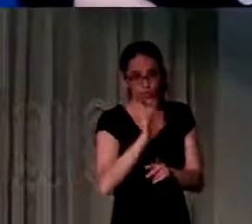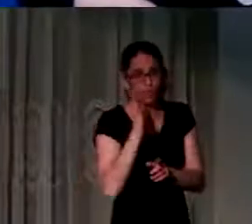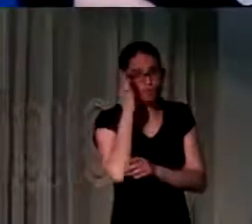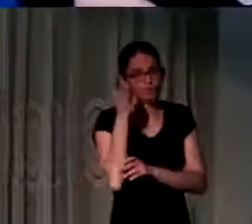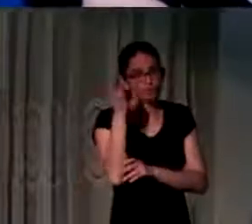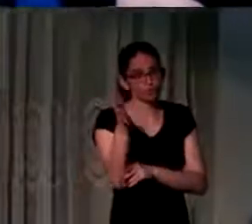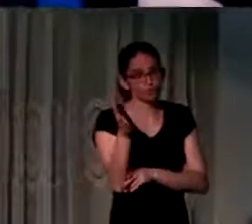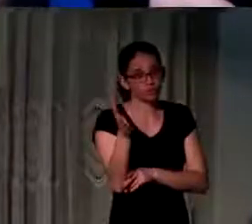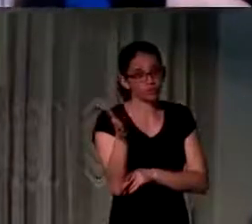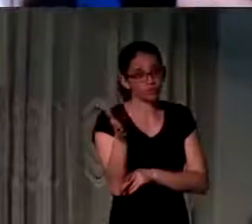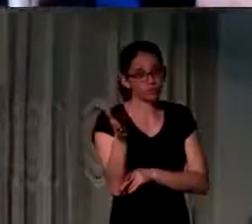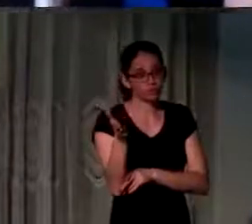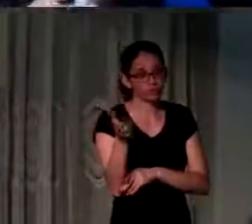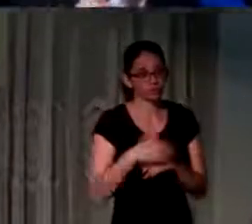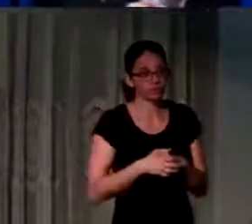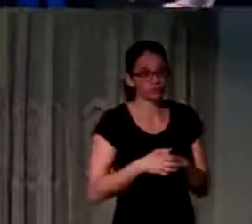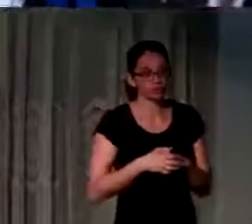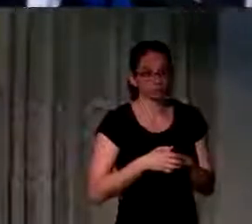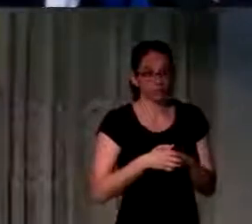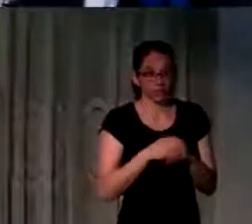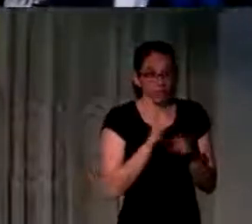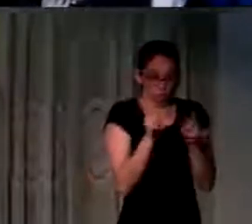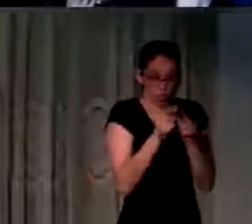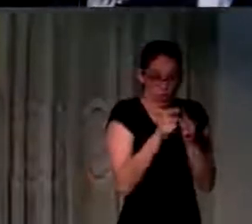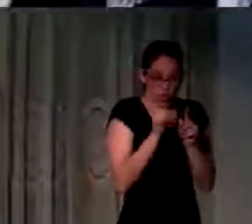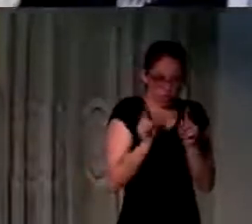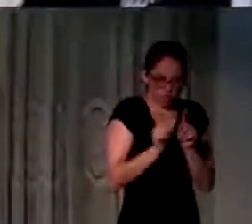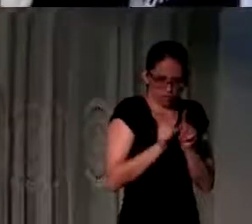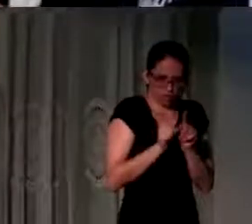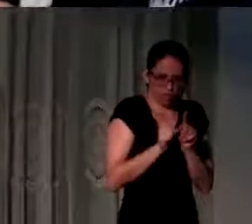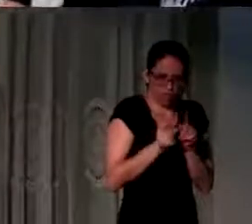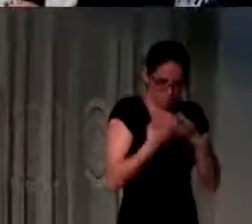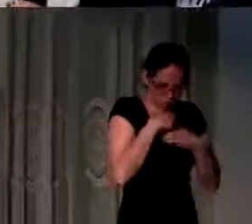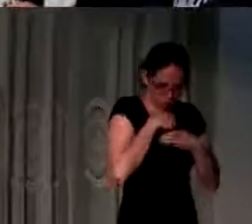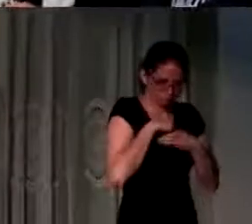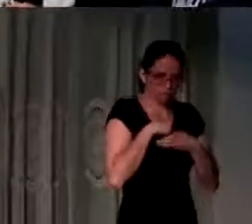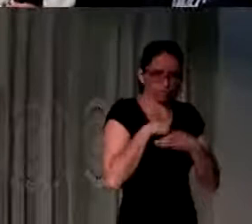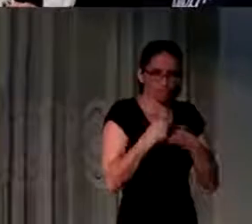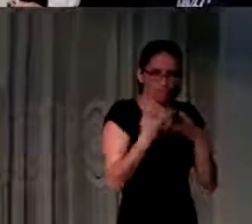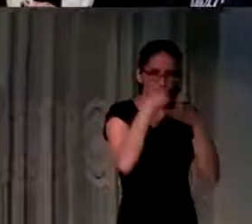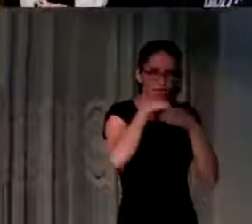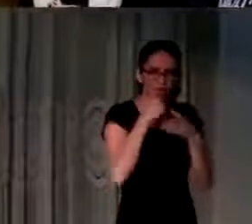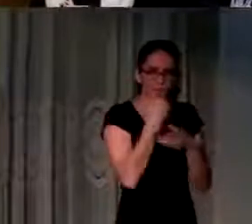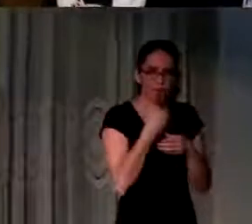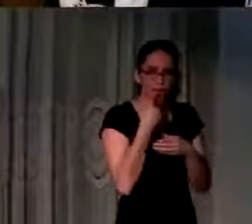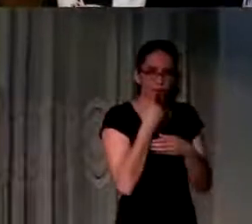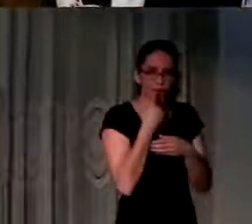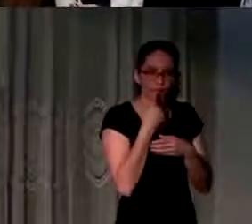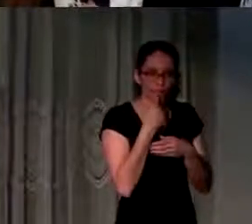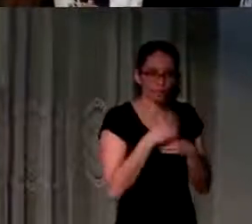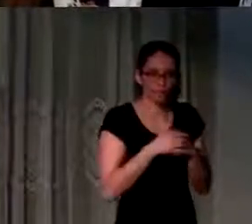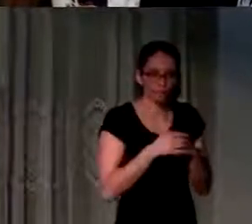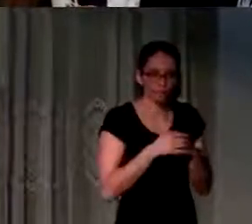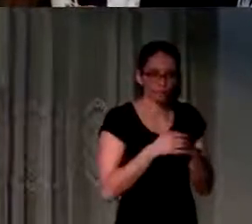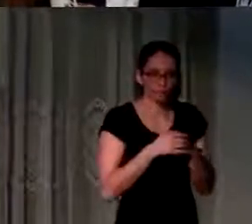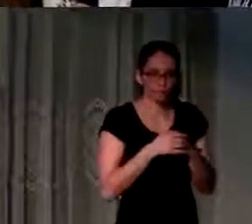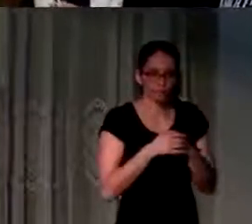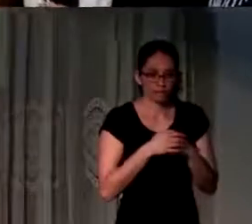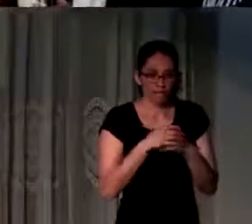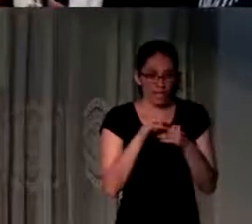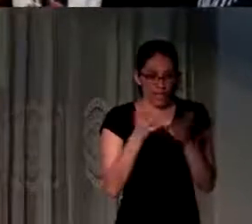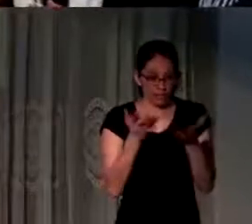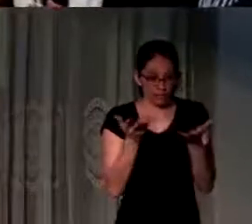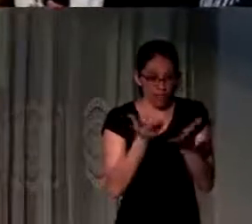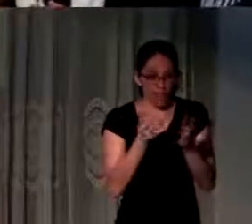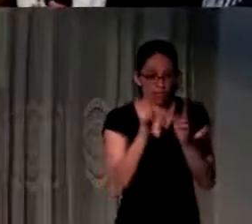That's what it says. The word is near you. It's in your mouth and in your heart. That is the word of